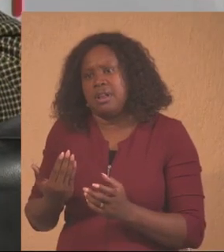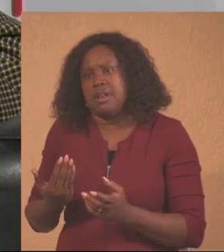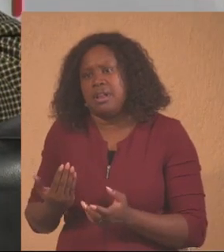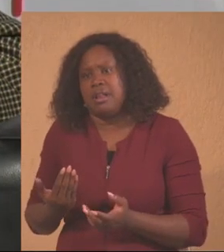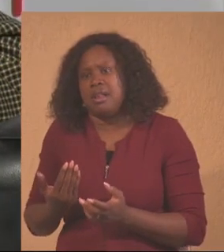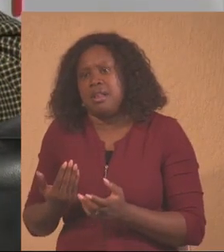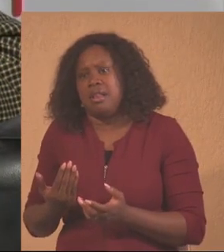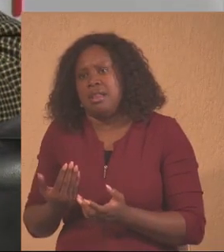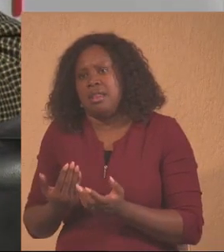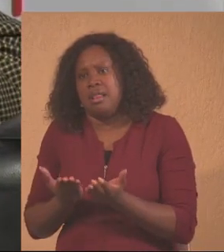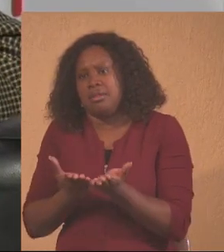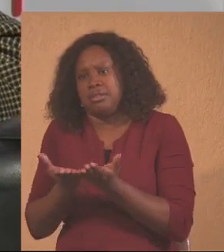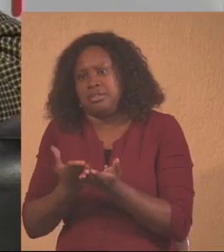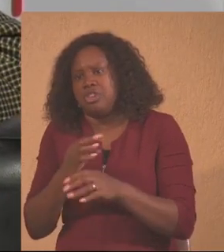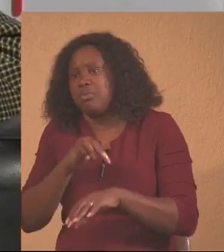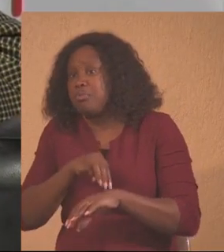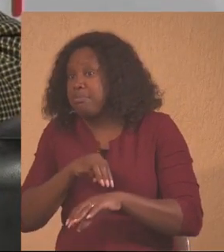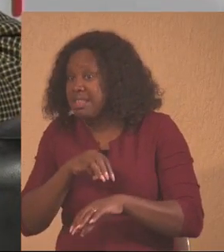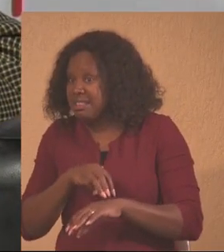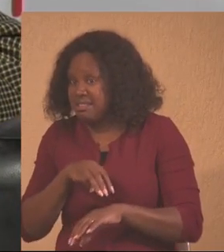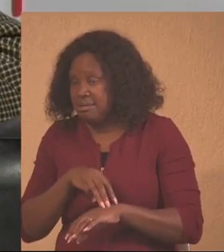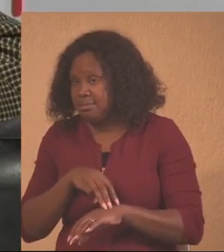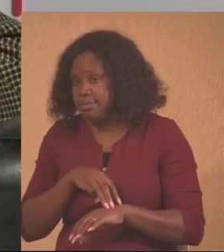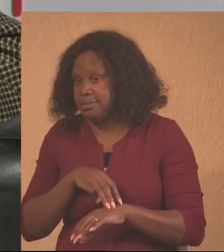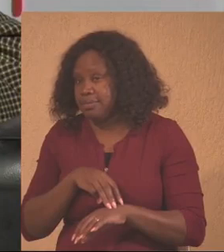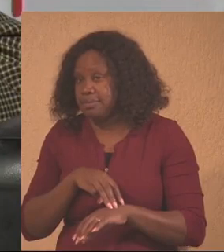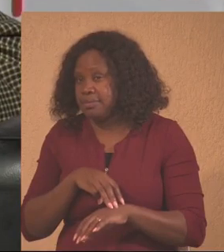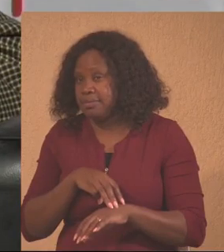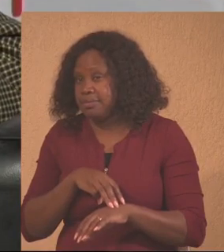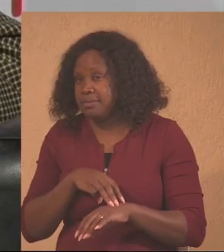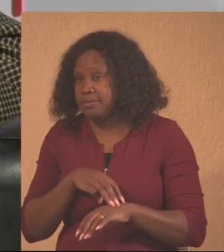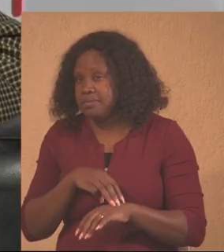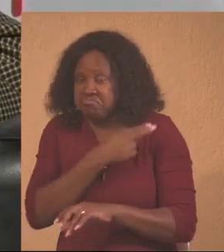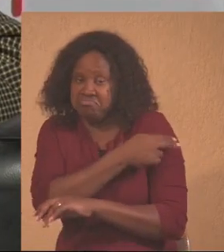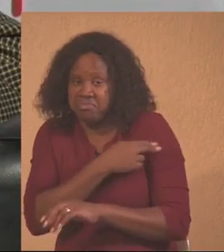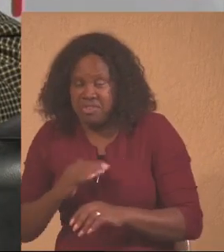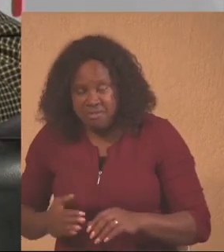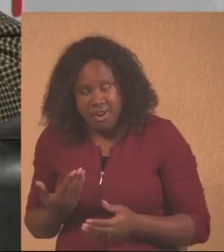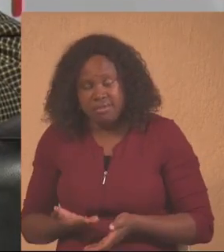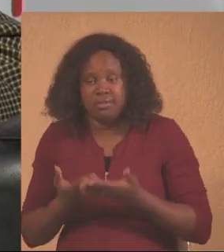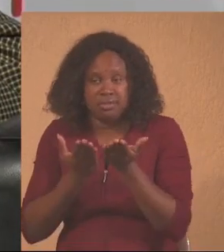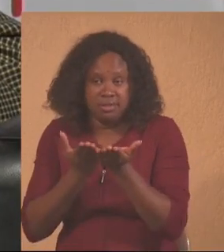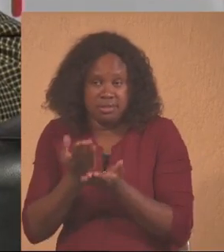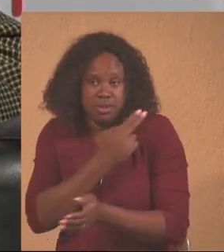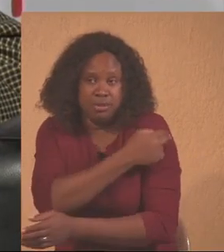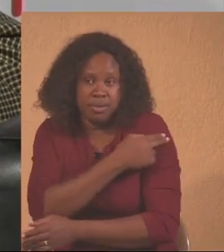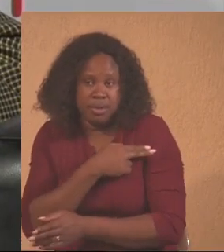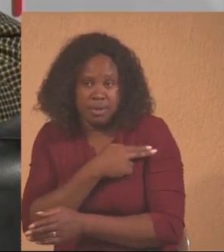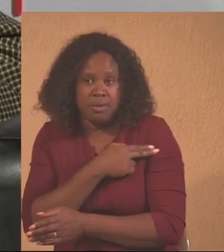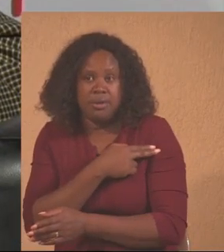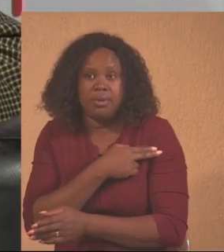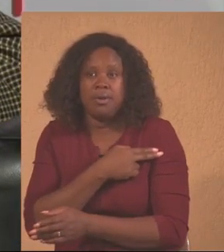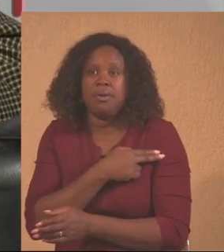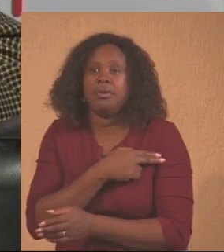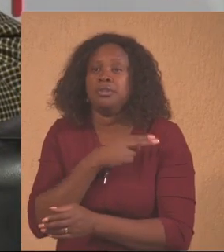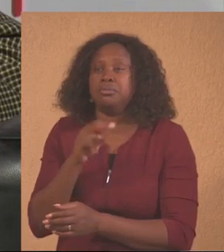help on the other side of Namibia, this is received, this